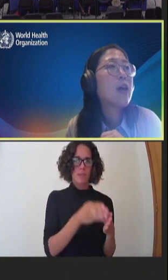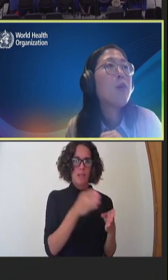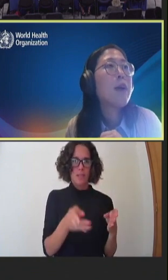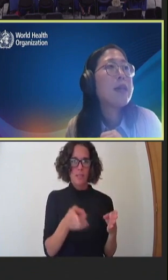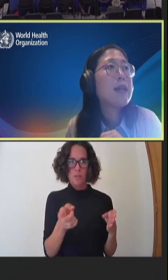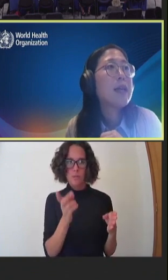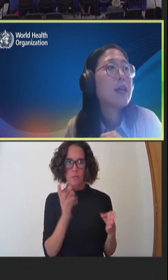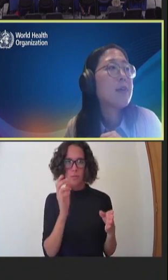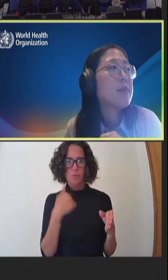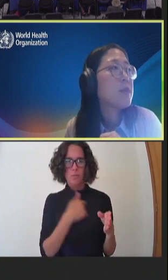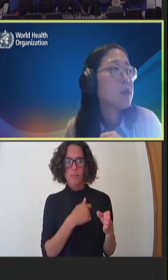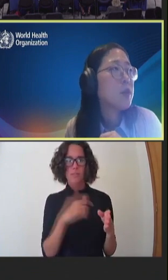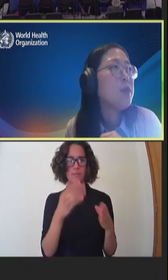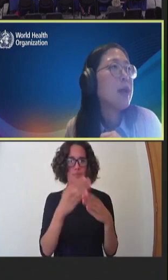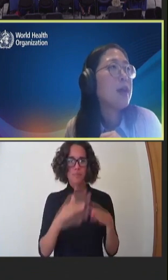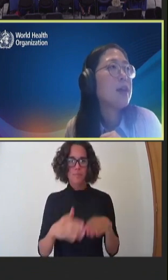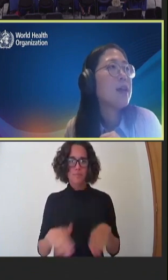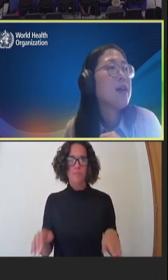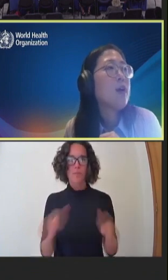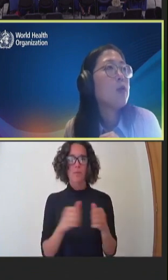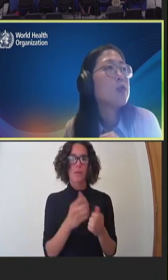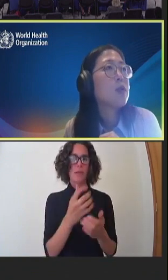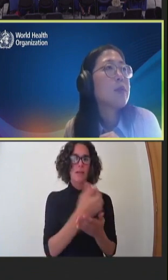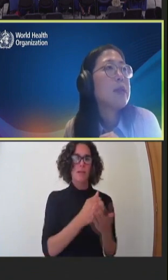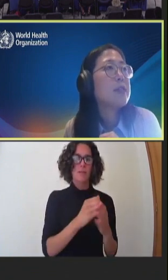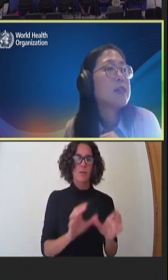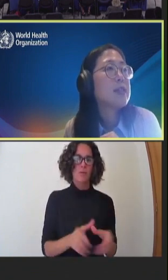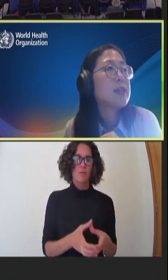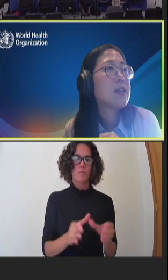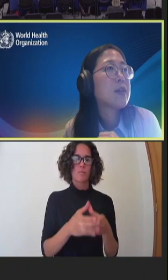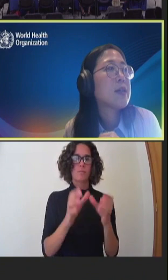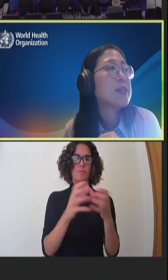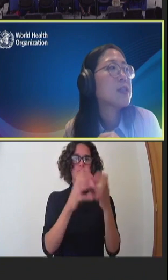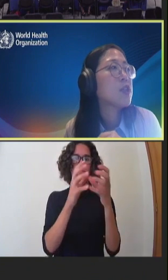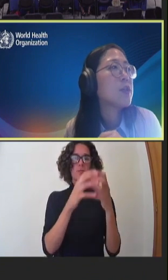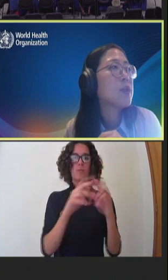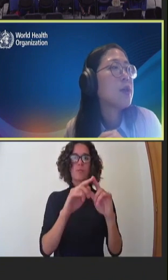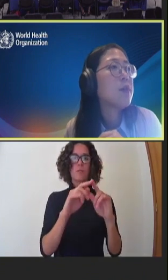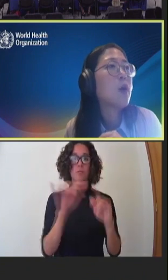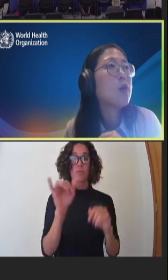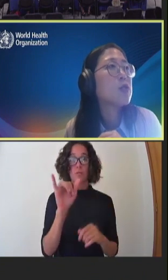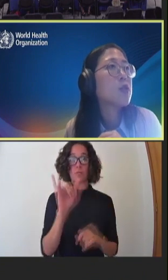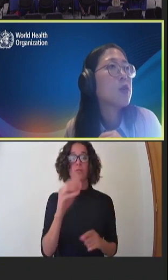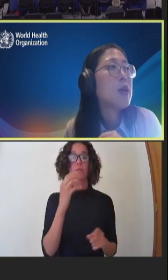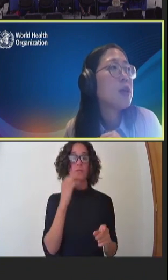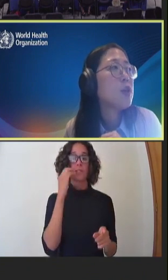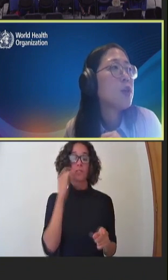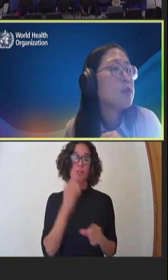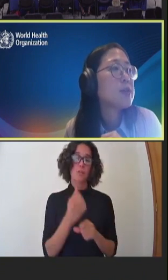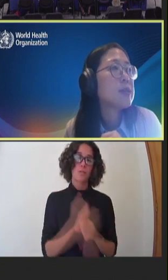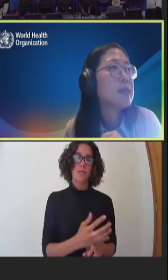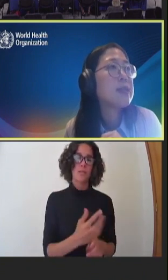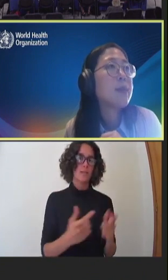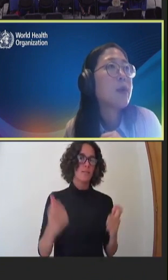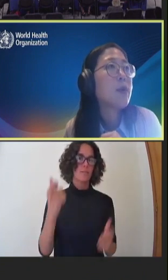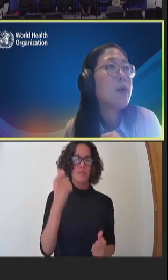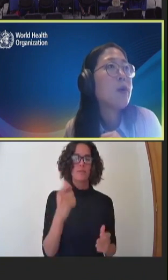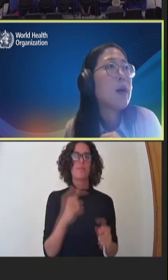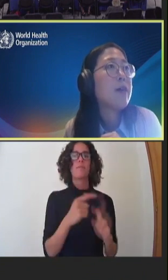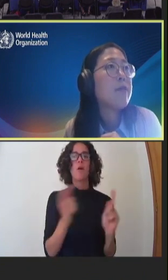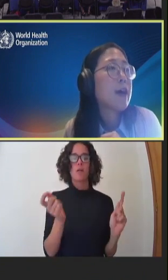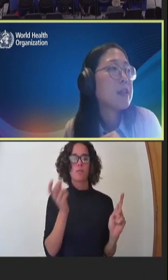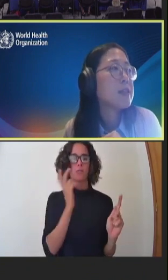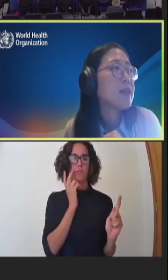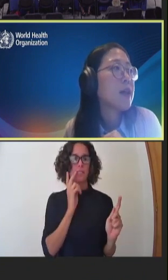this down by the income group, and also the measles as the greatest contributor, but also you also see the